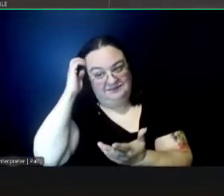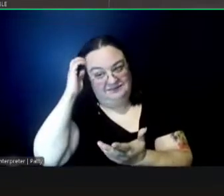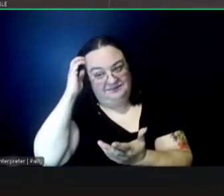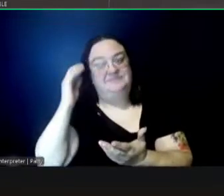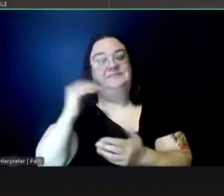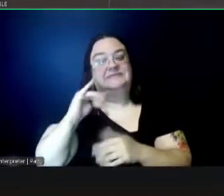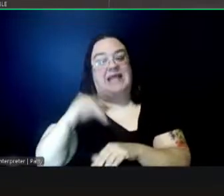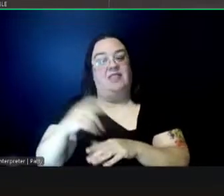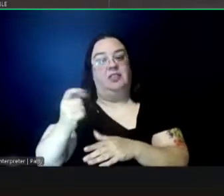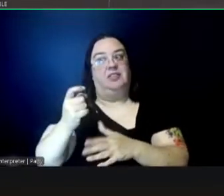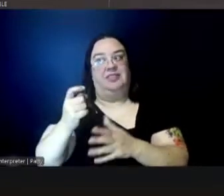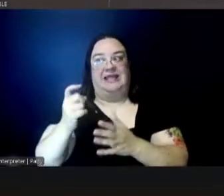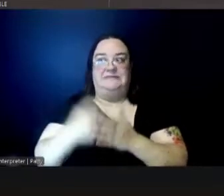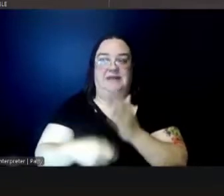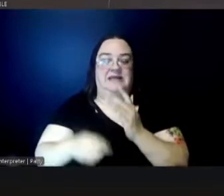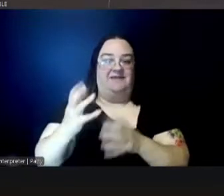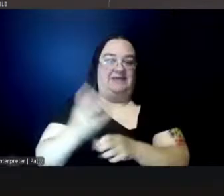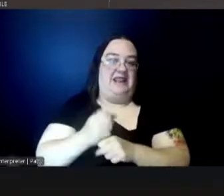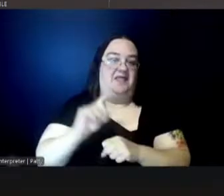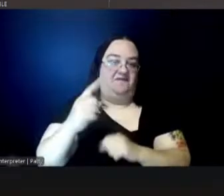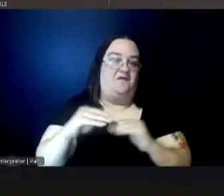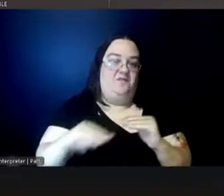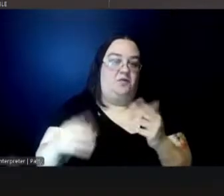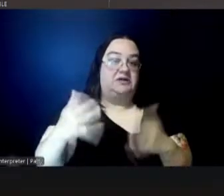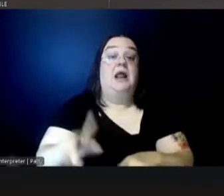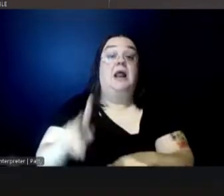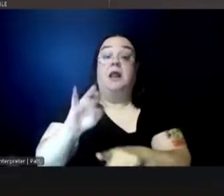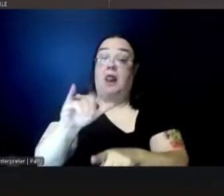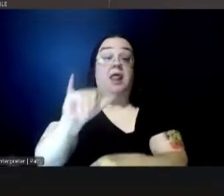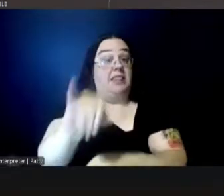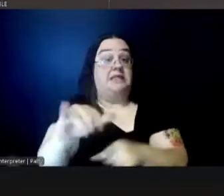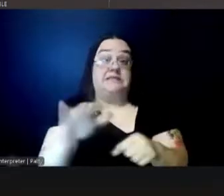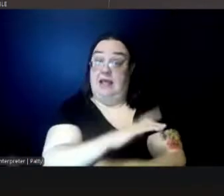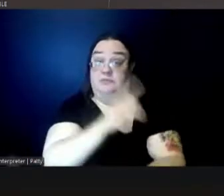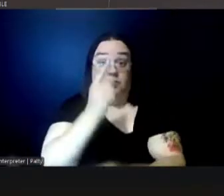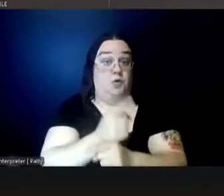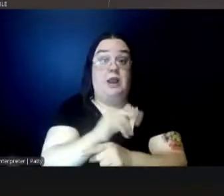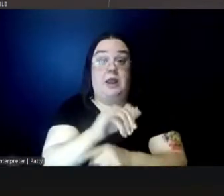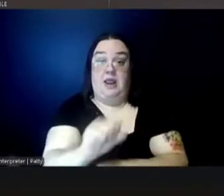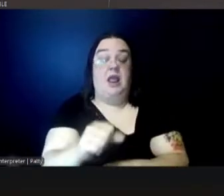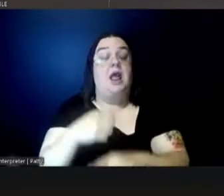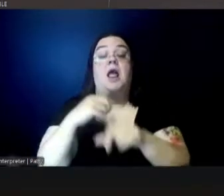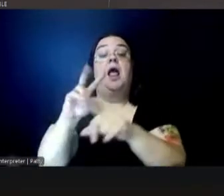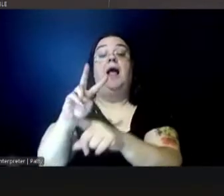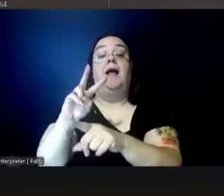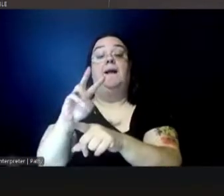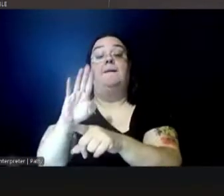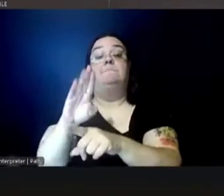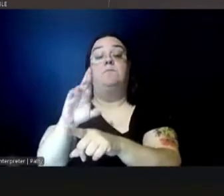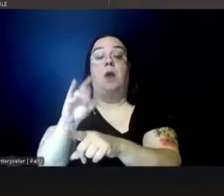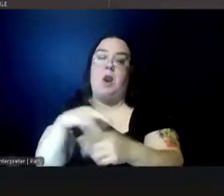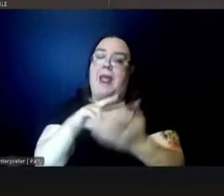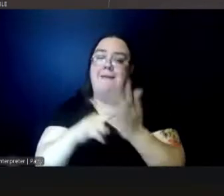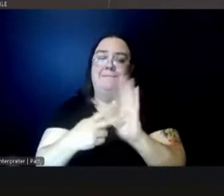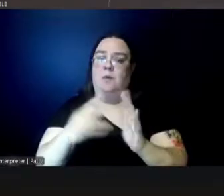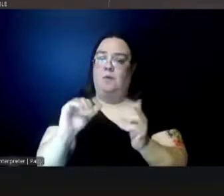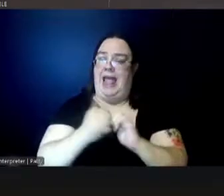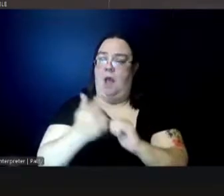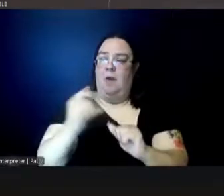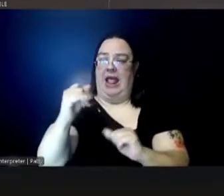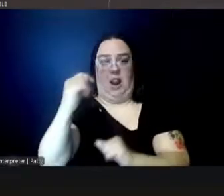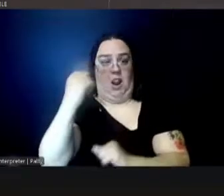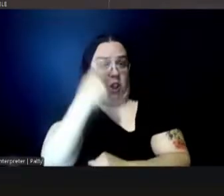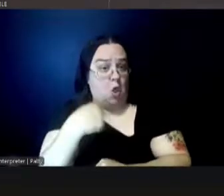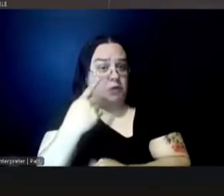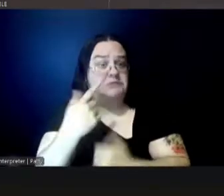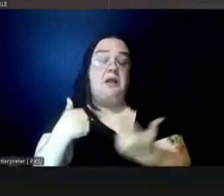done. That is absolutely correct. Yes. But I just mean optics wise. I feel like, we could